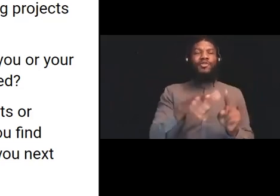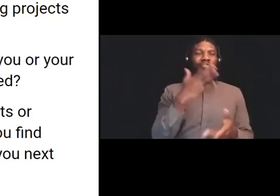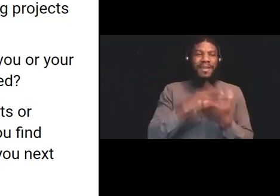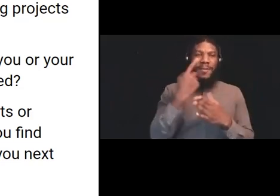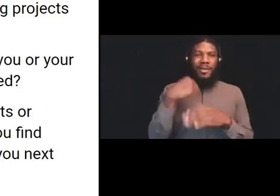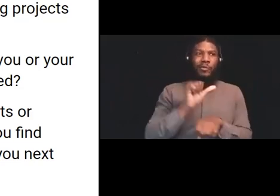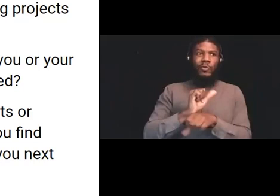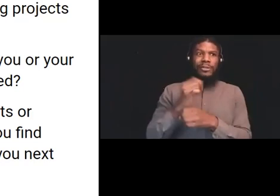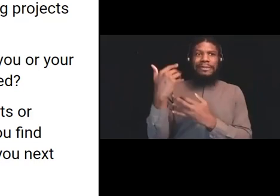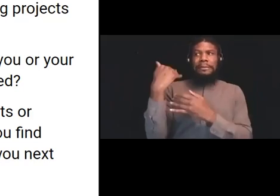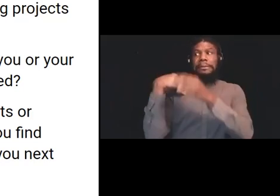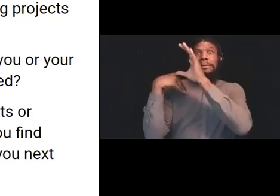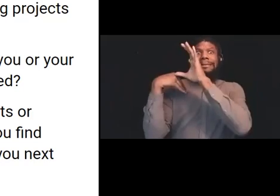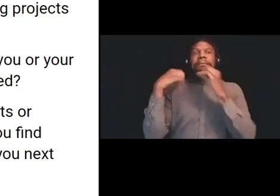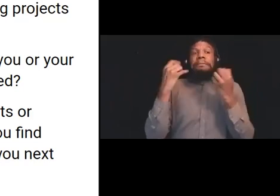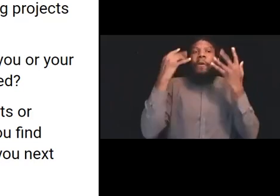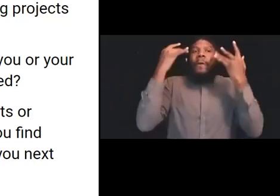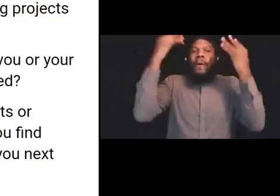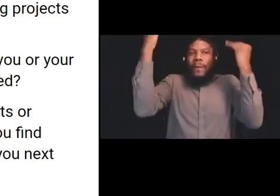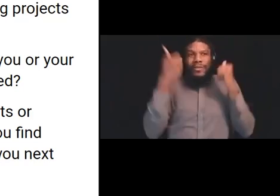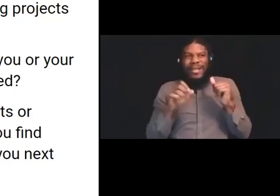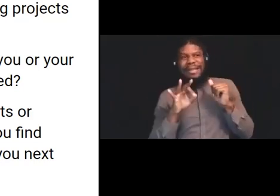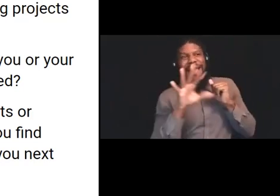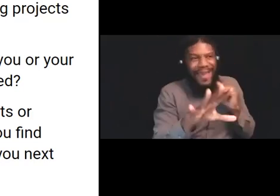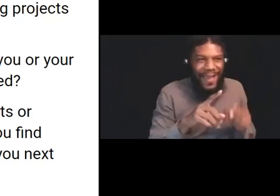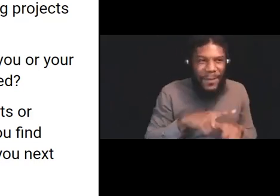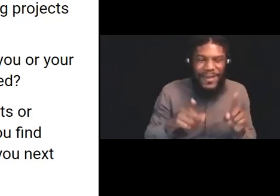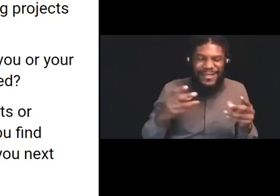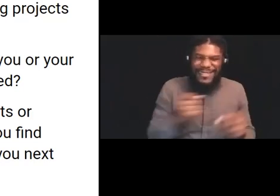fast enough for you, provided that caveat.